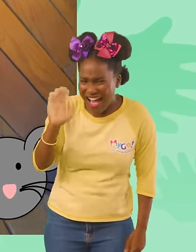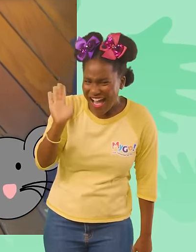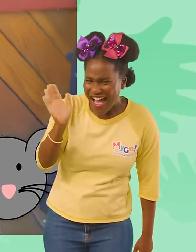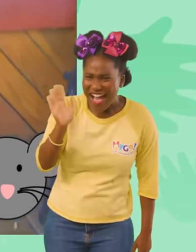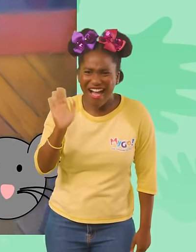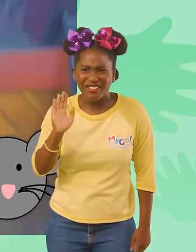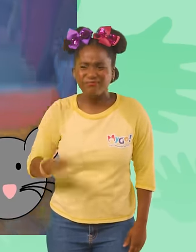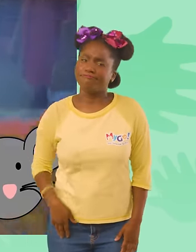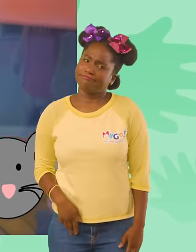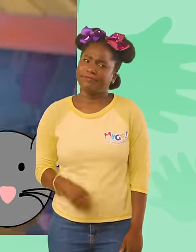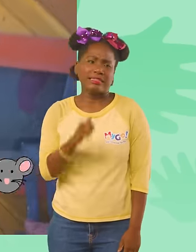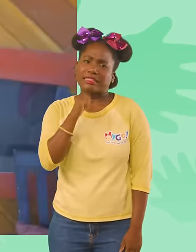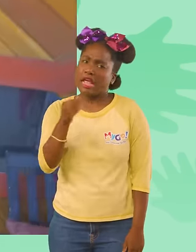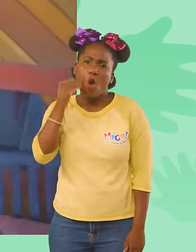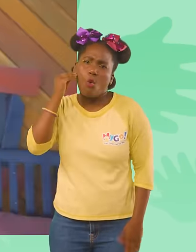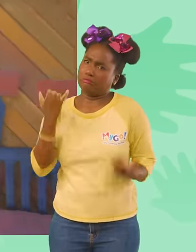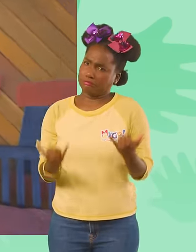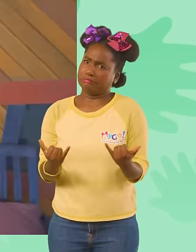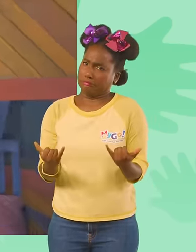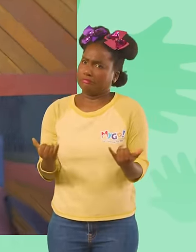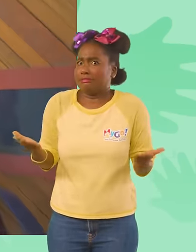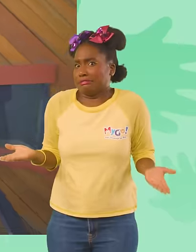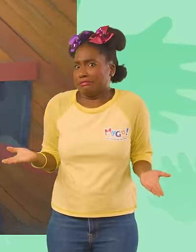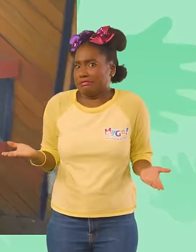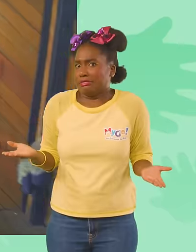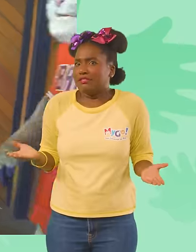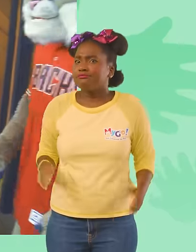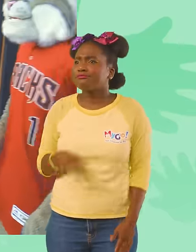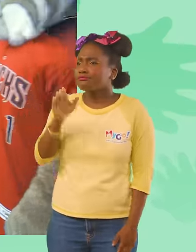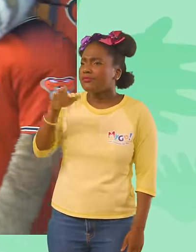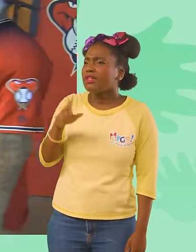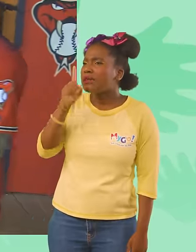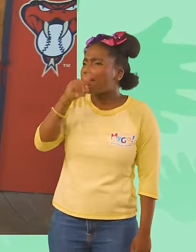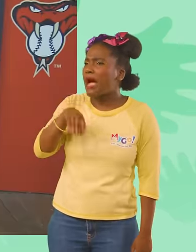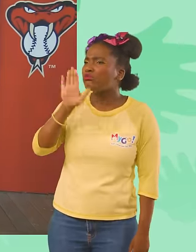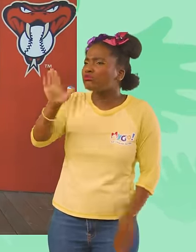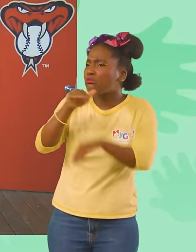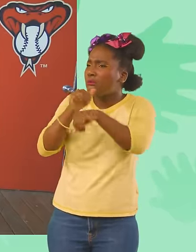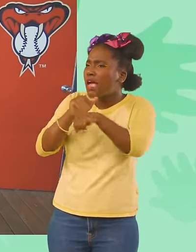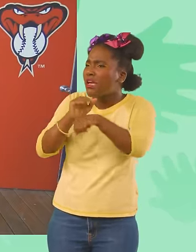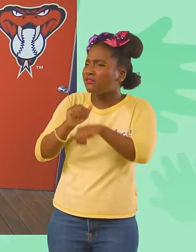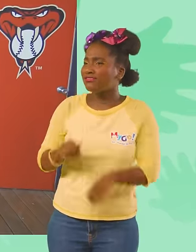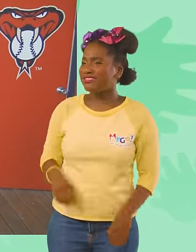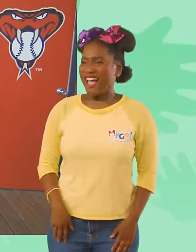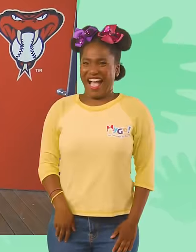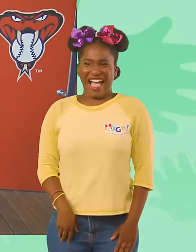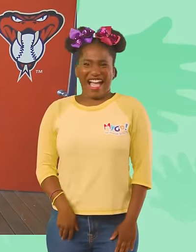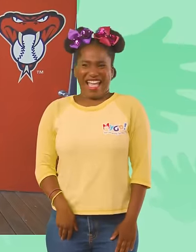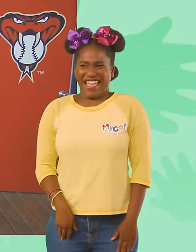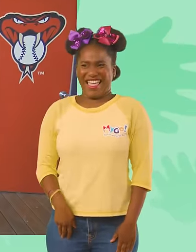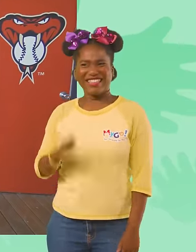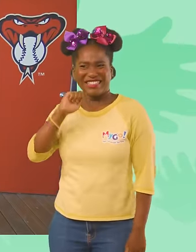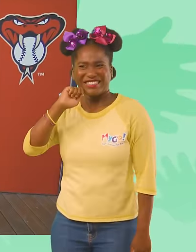Oh, I guess it's not here right now. Ooh, is the mouse your pet? Ooh,